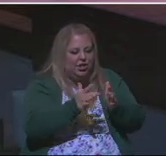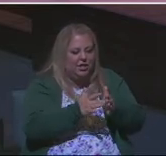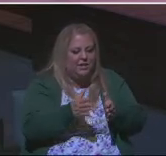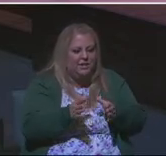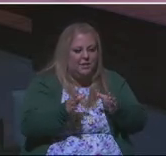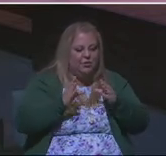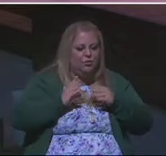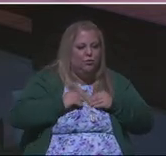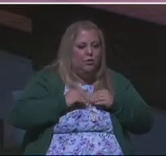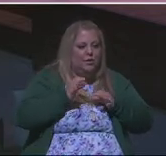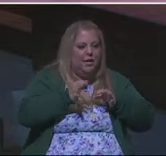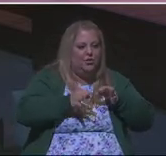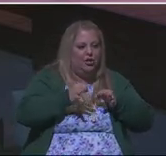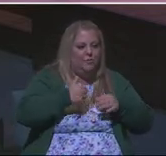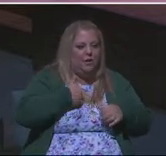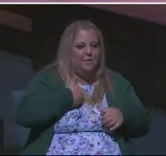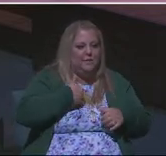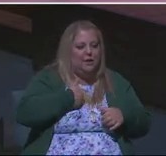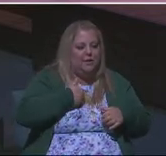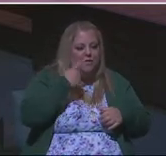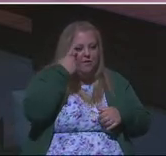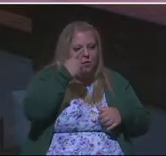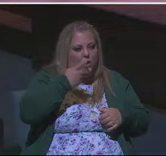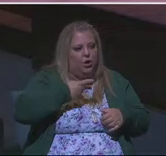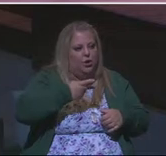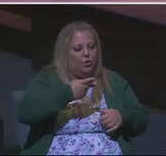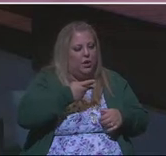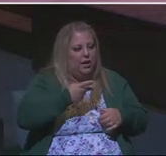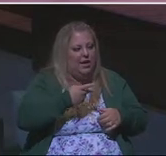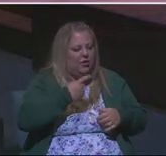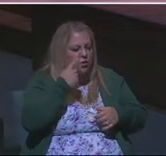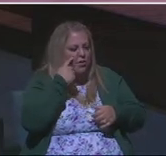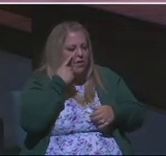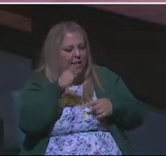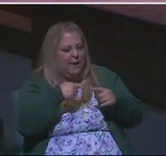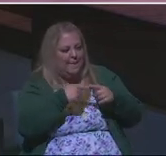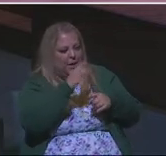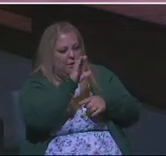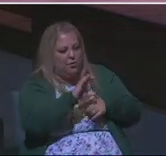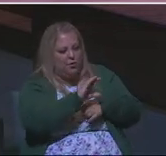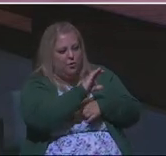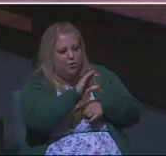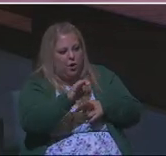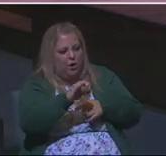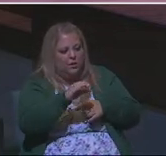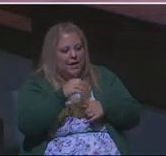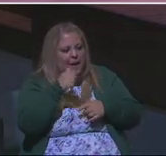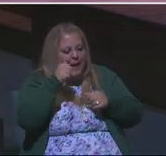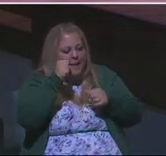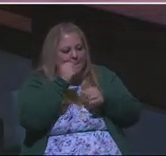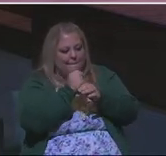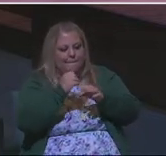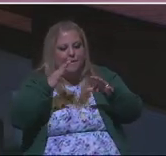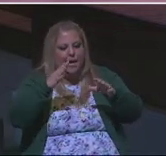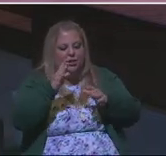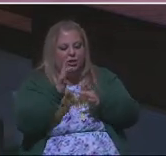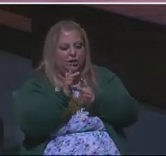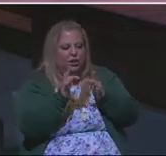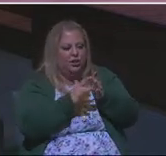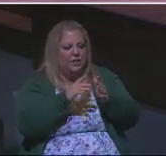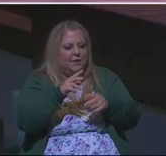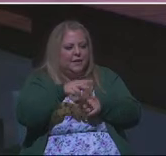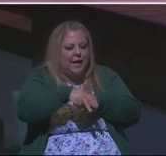upon himself for you and I. As you think about the cross, imagine Jesus hanging on the cross, knowing and understanding